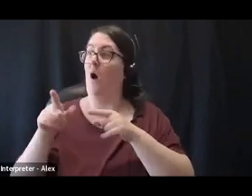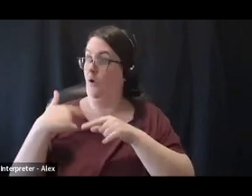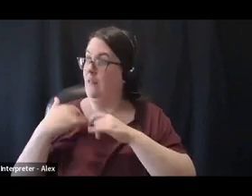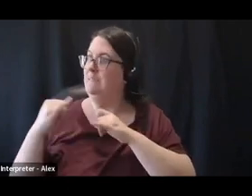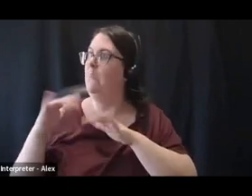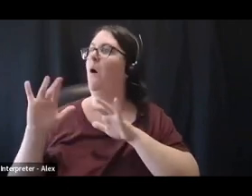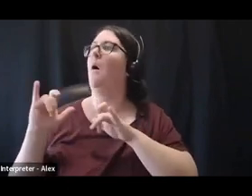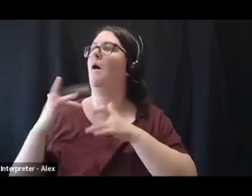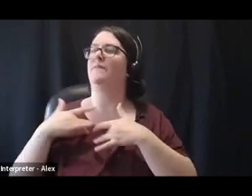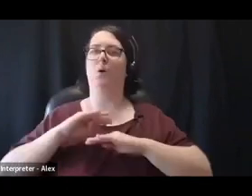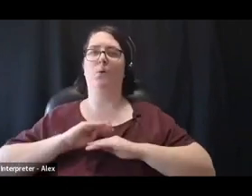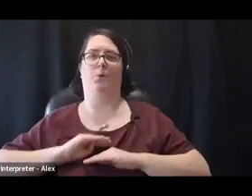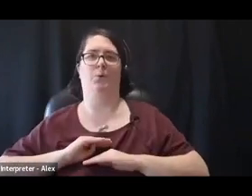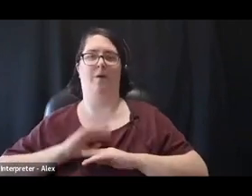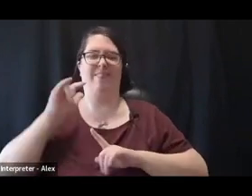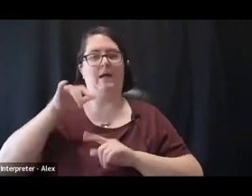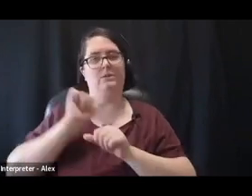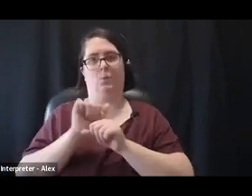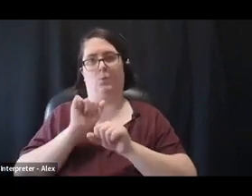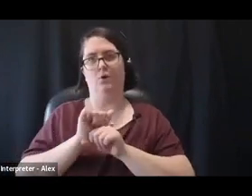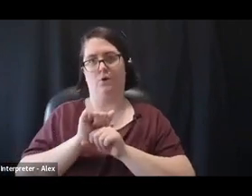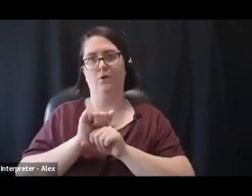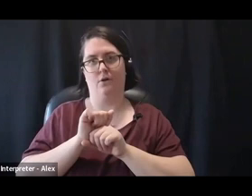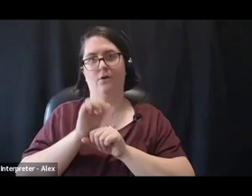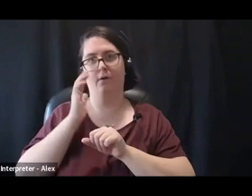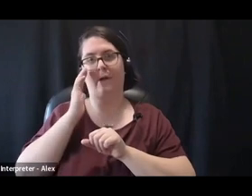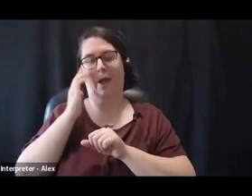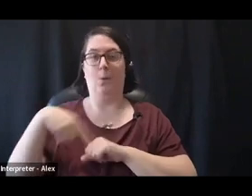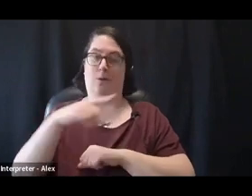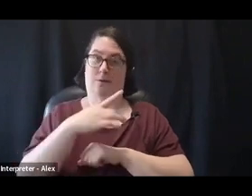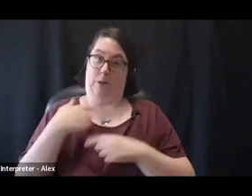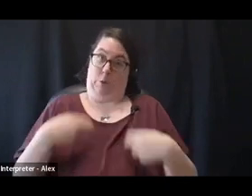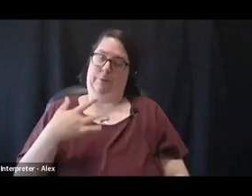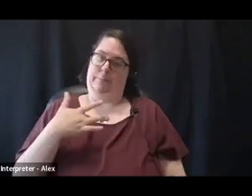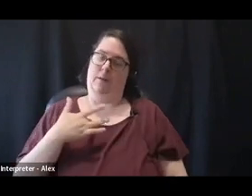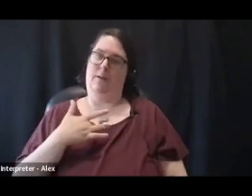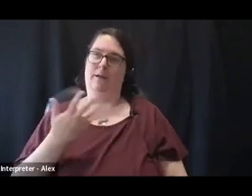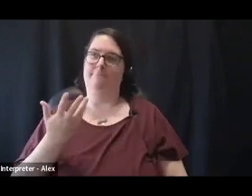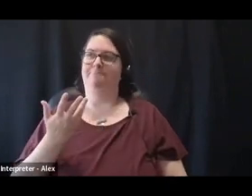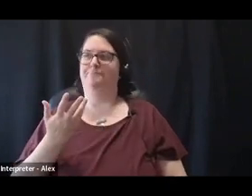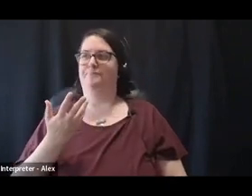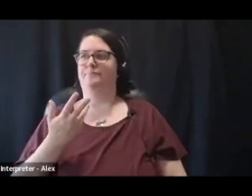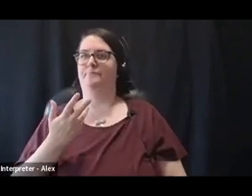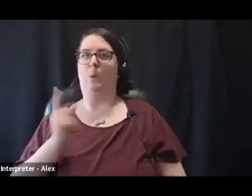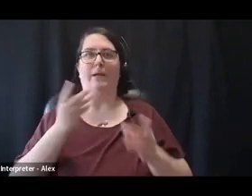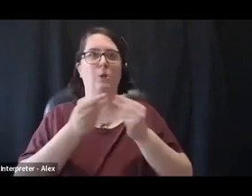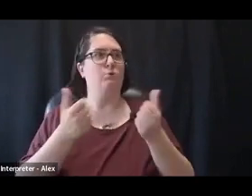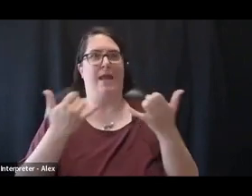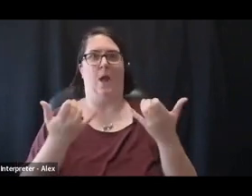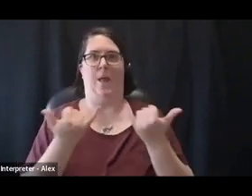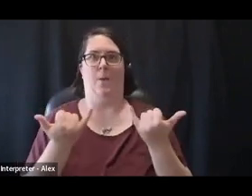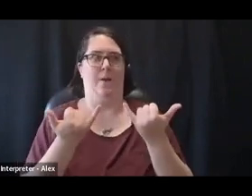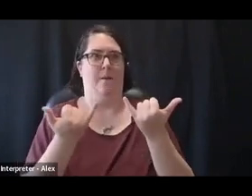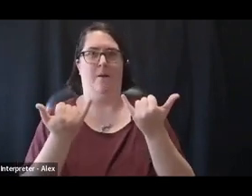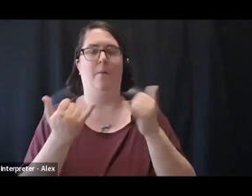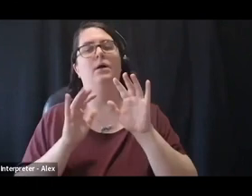process. That's the work. And we have a tendency to want to reach for solutions in